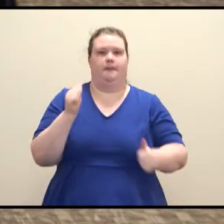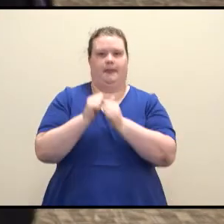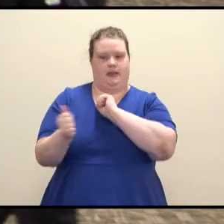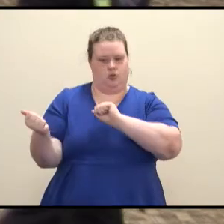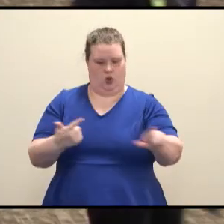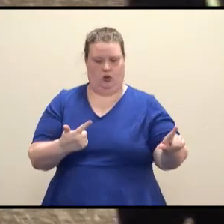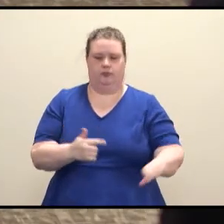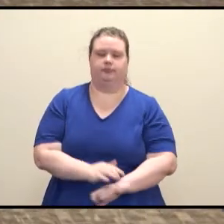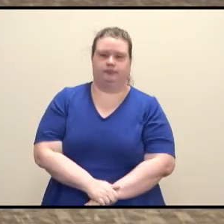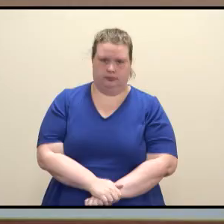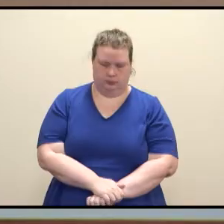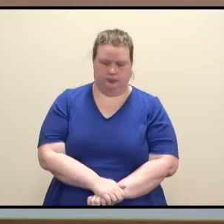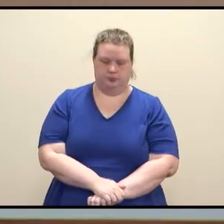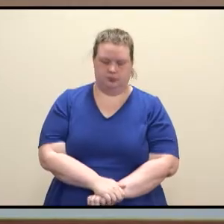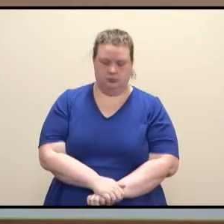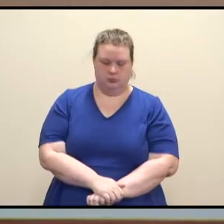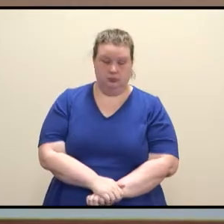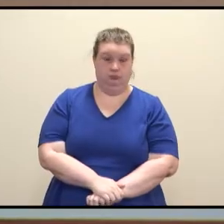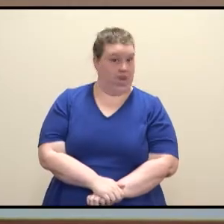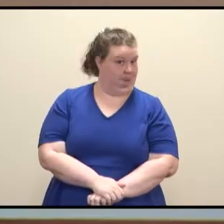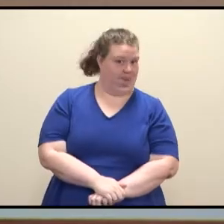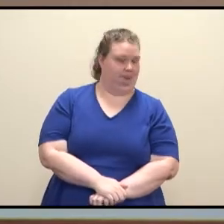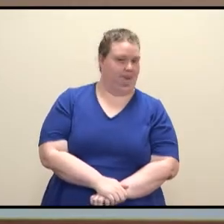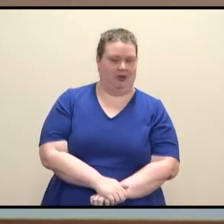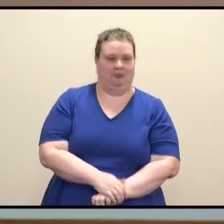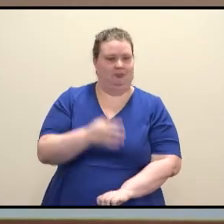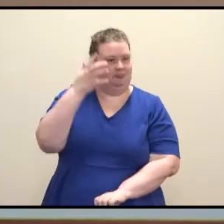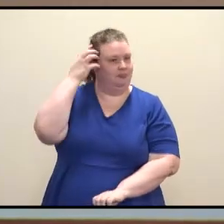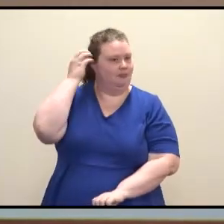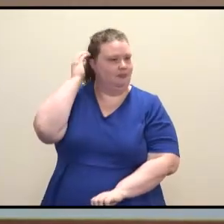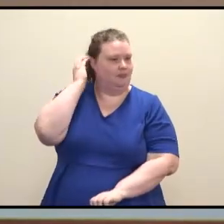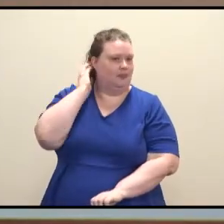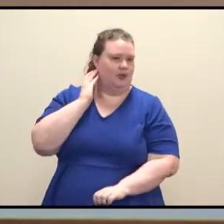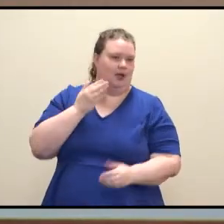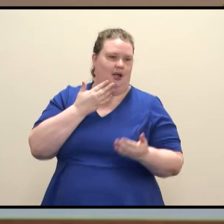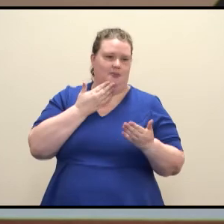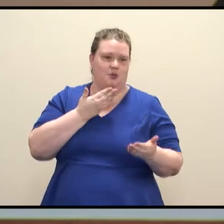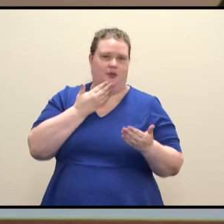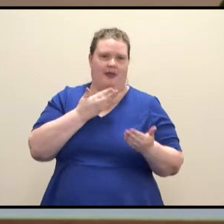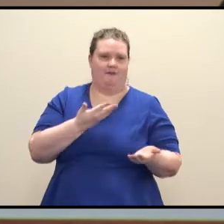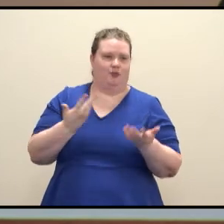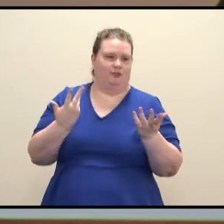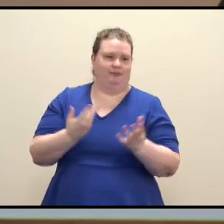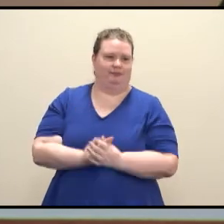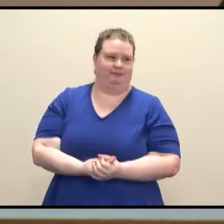passes unanimously. I am so thankful. I know the